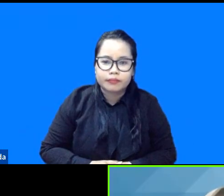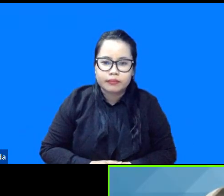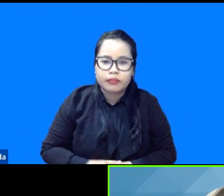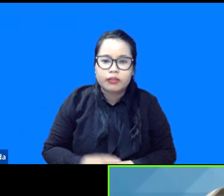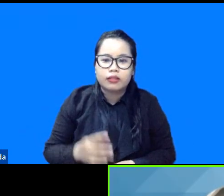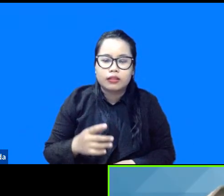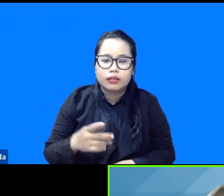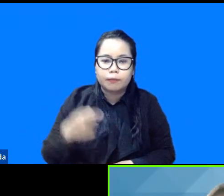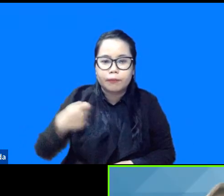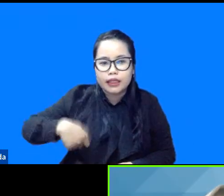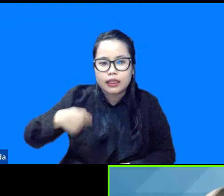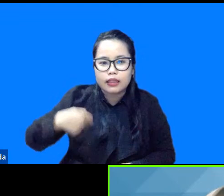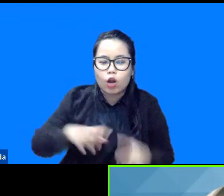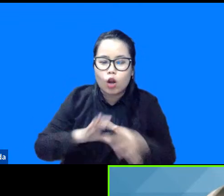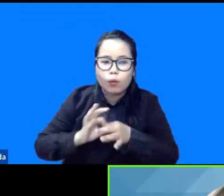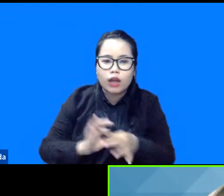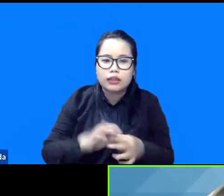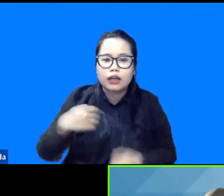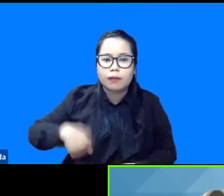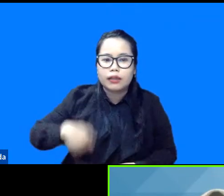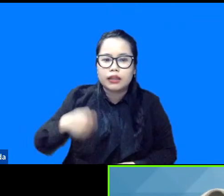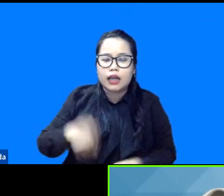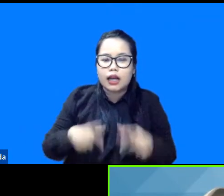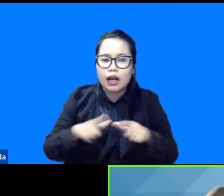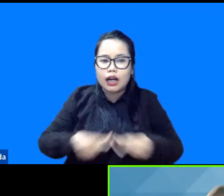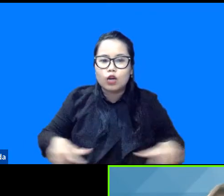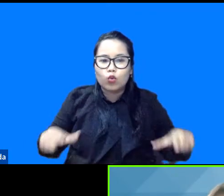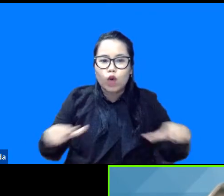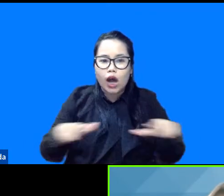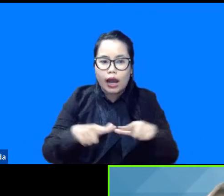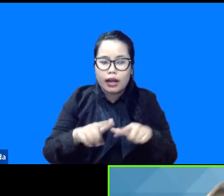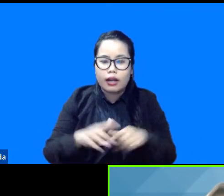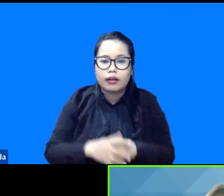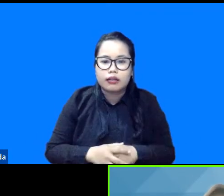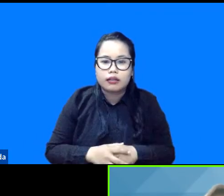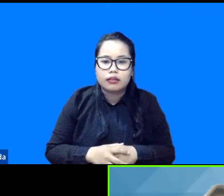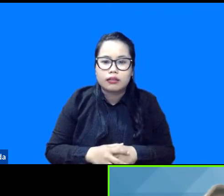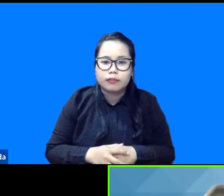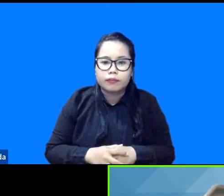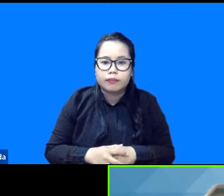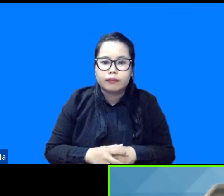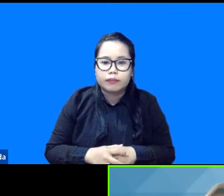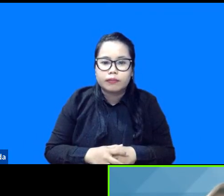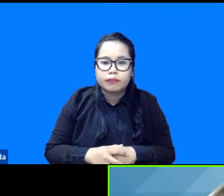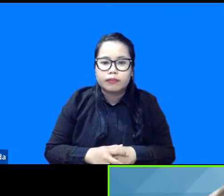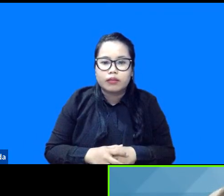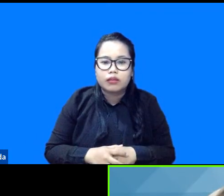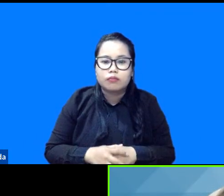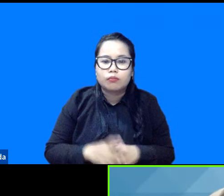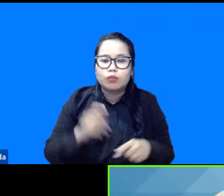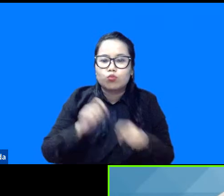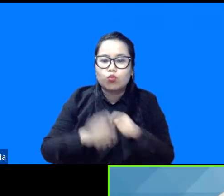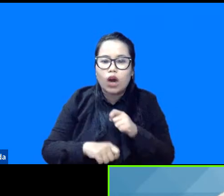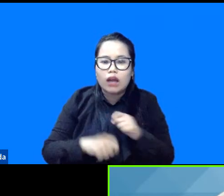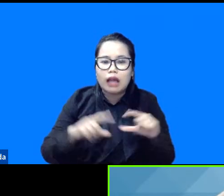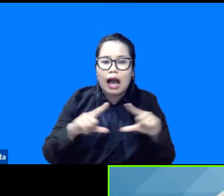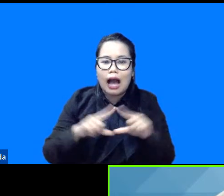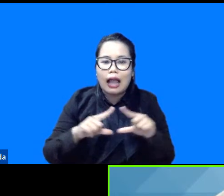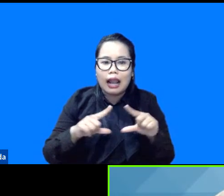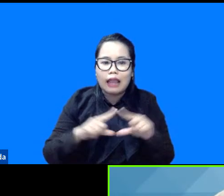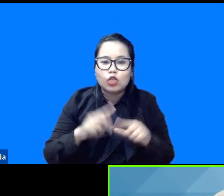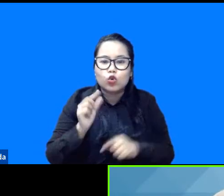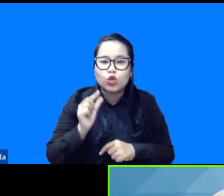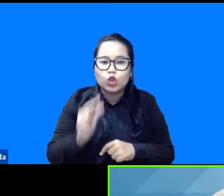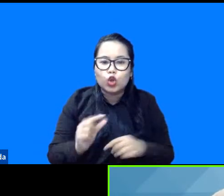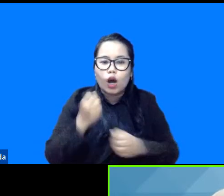this instrument. Is a gender impact assessment instrument. Is a tools, kind of tools